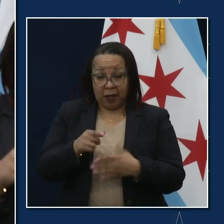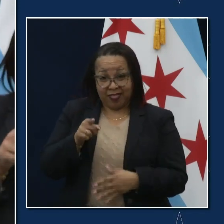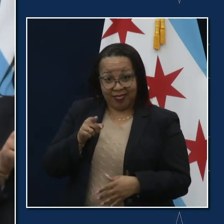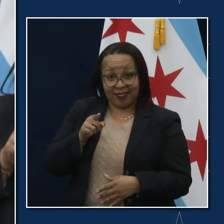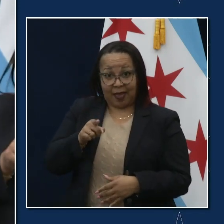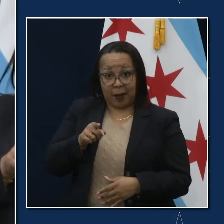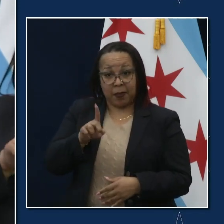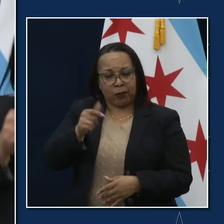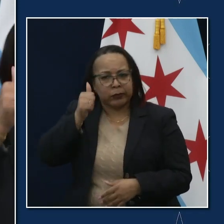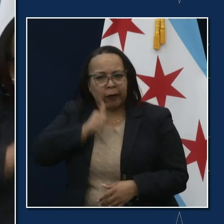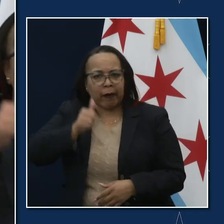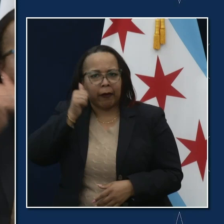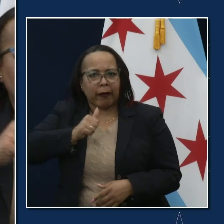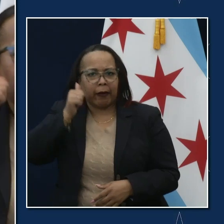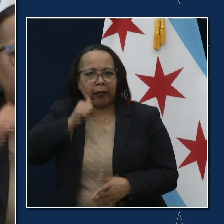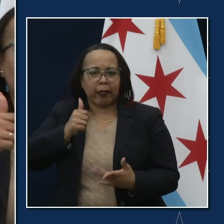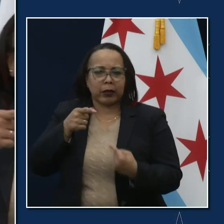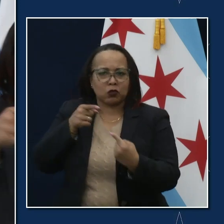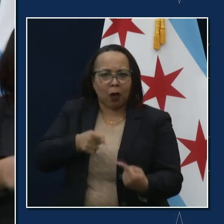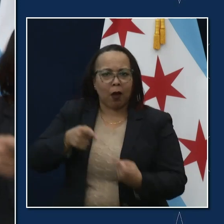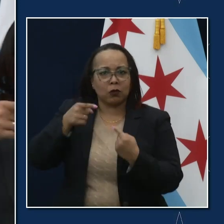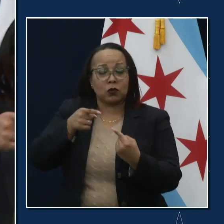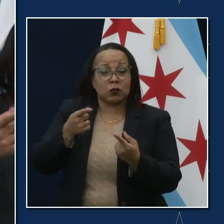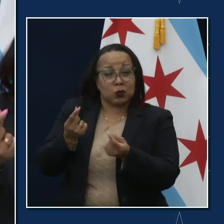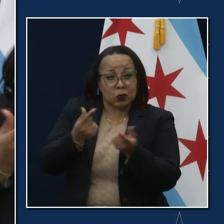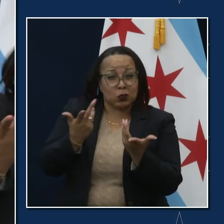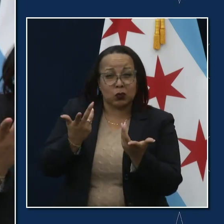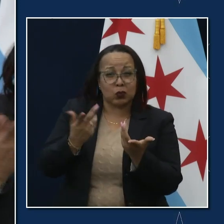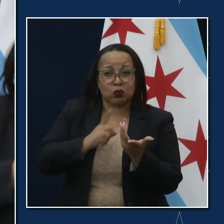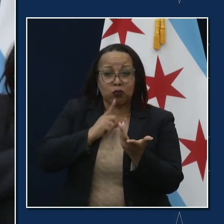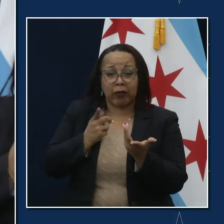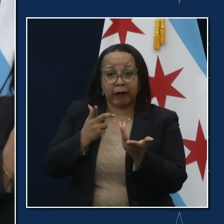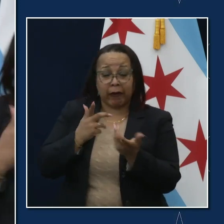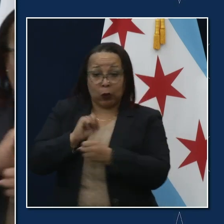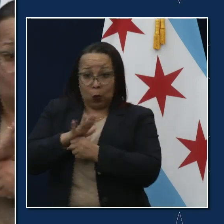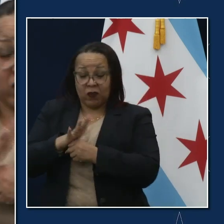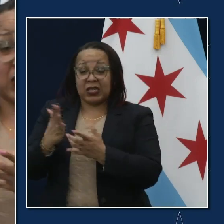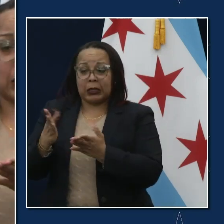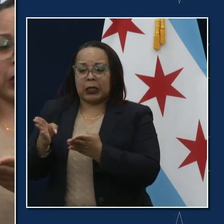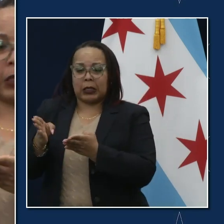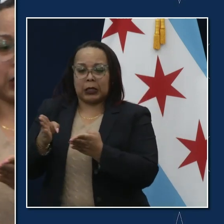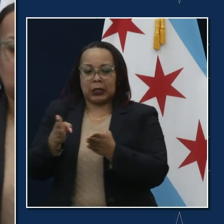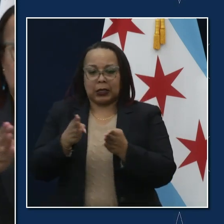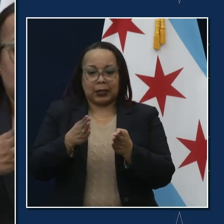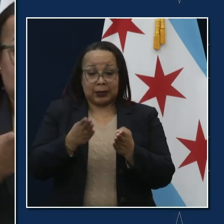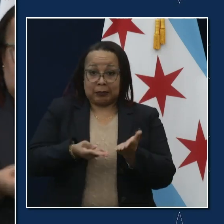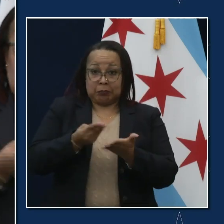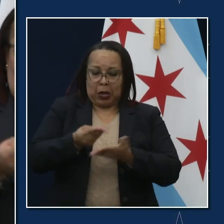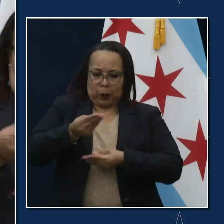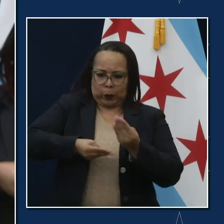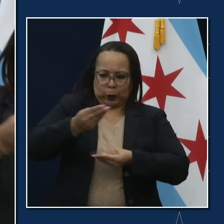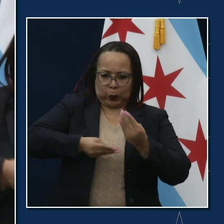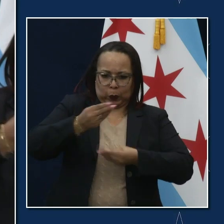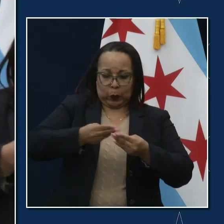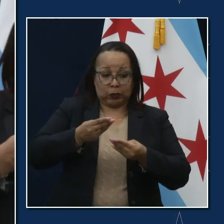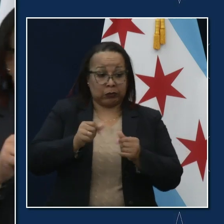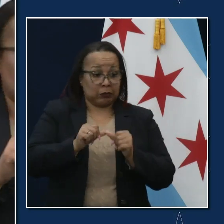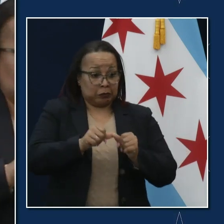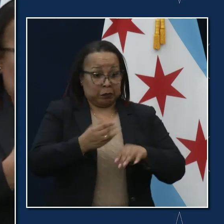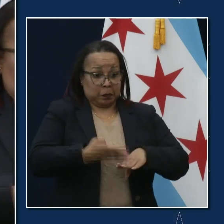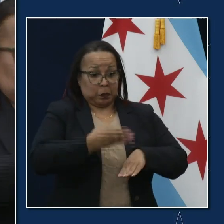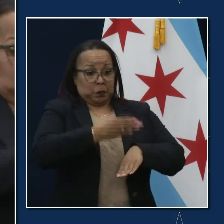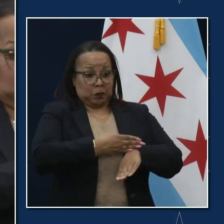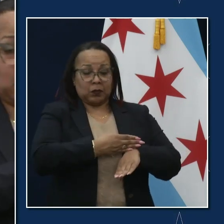them in their daily challenges to move beyond COVID, move into prosperity, continue to make